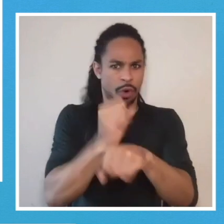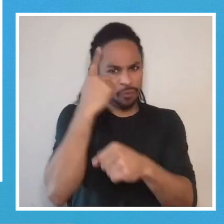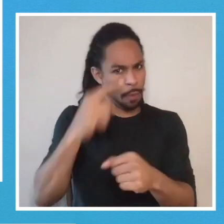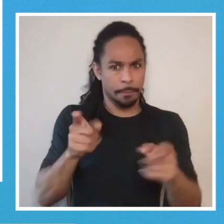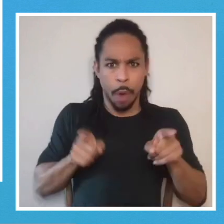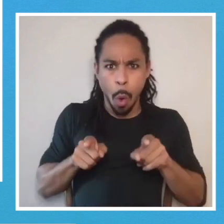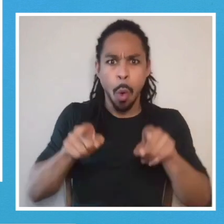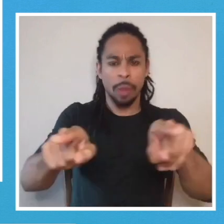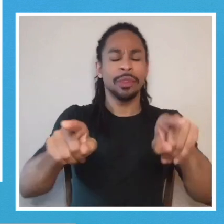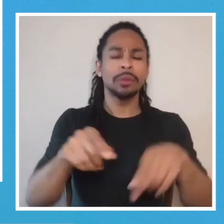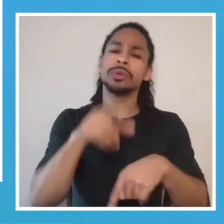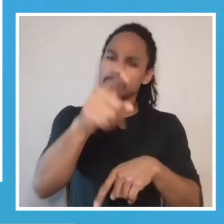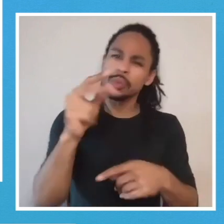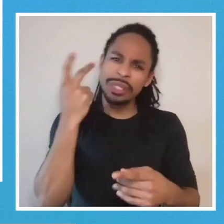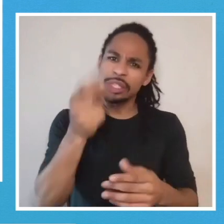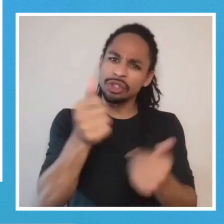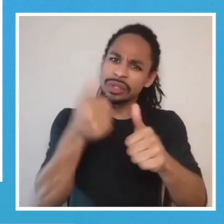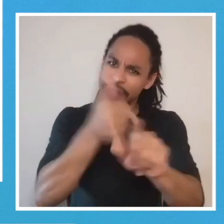of artists working for social change?